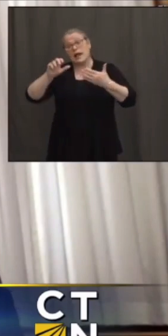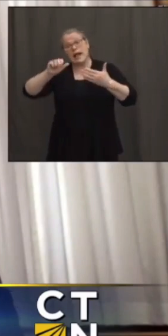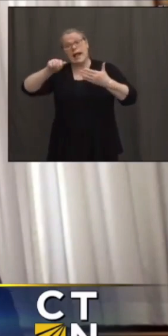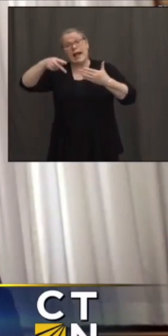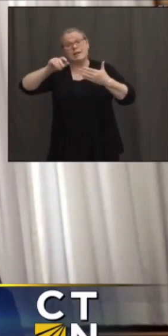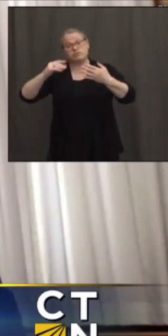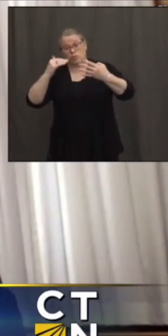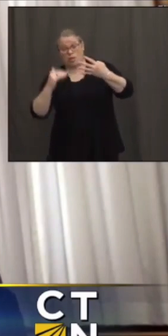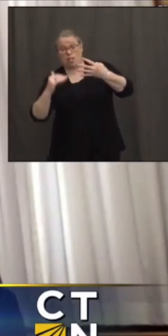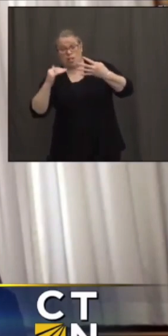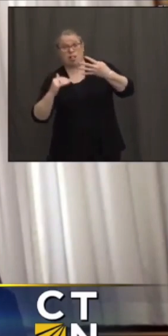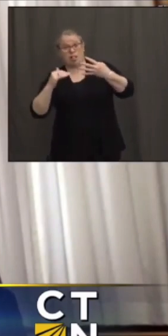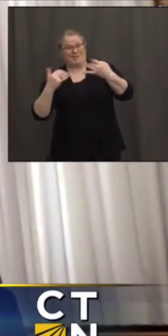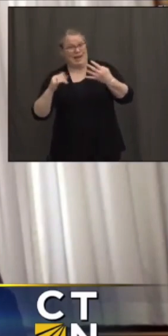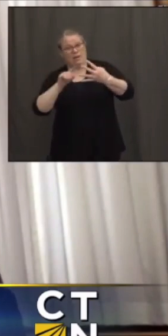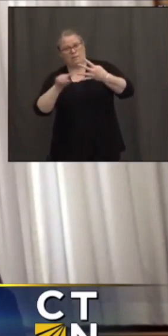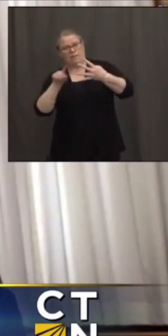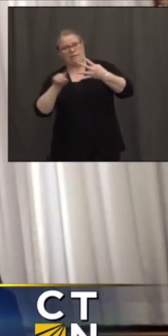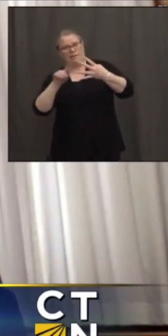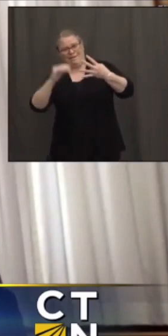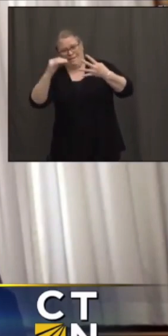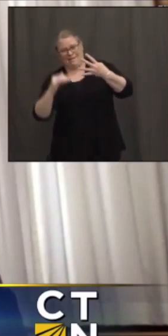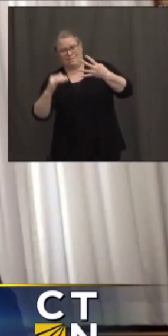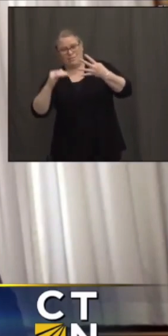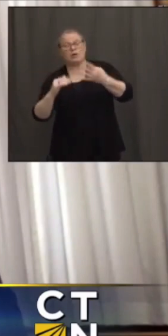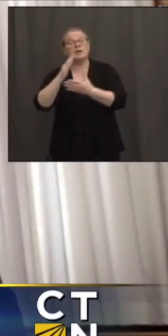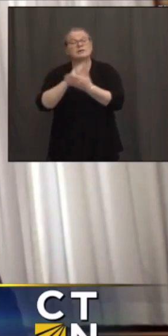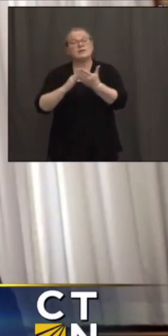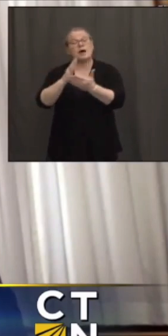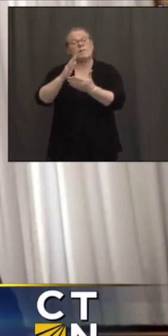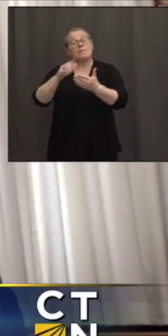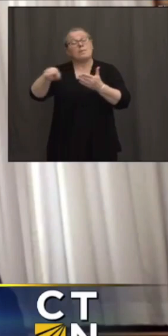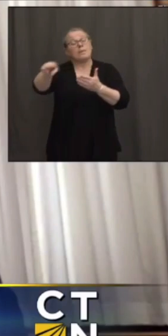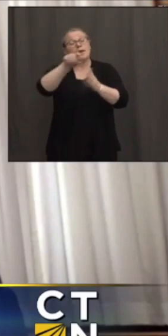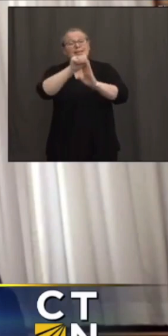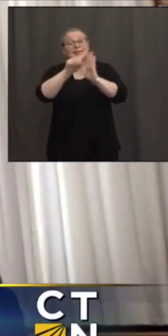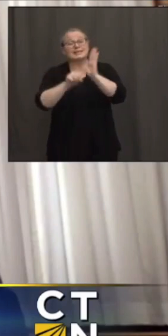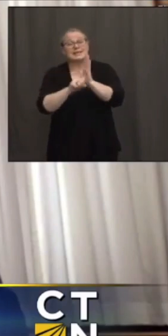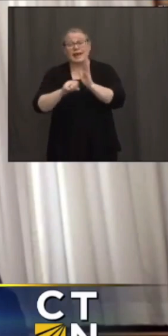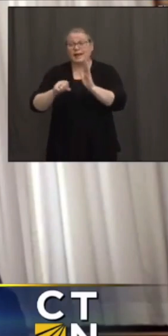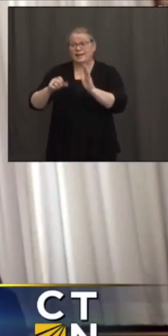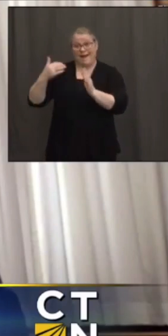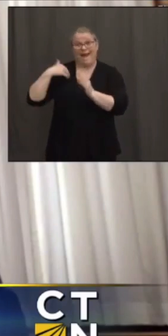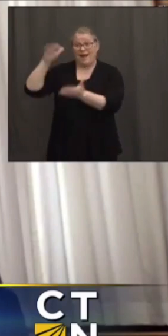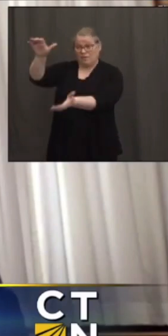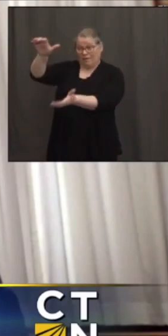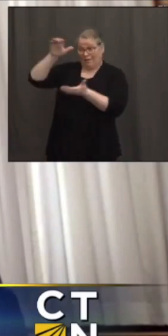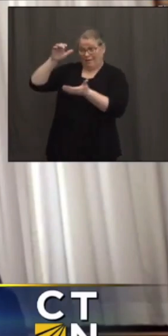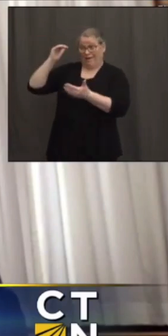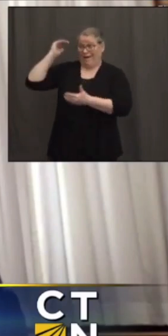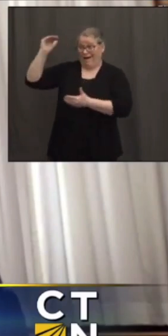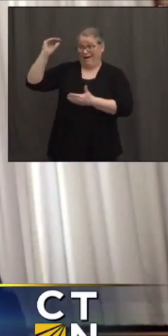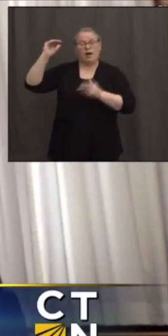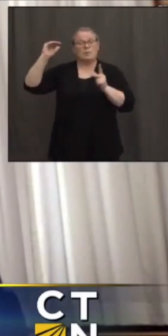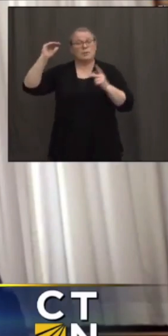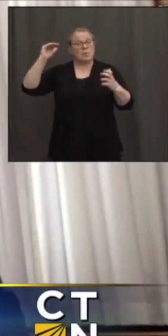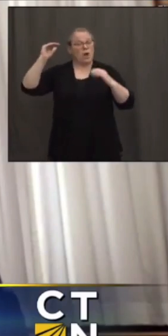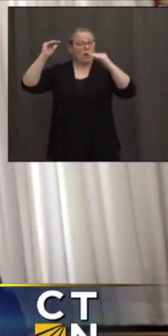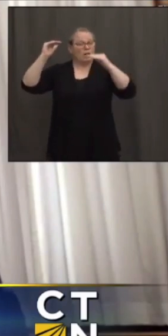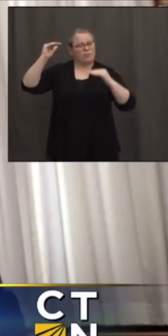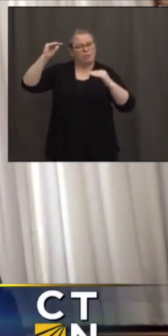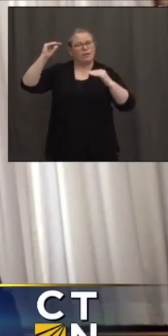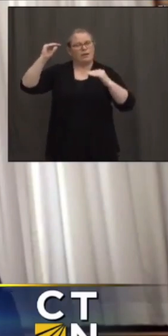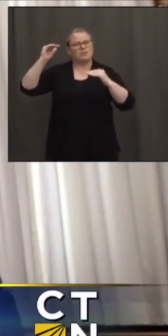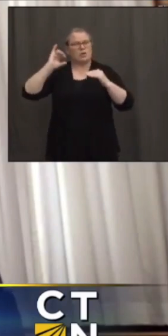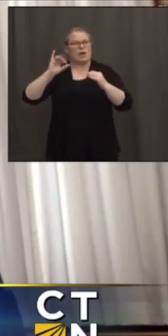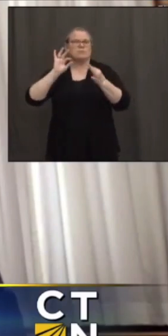than demand in some certain parts of the state now. And so we really strongly encourage people to continue to go out and get vaccinated, because that is by